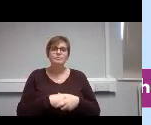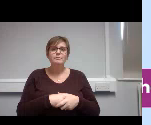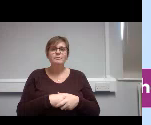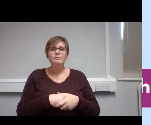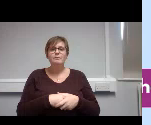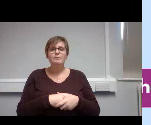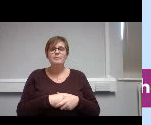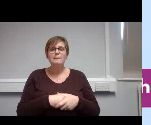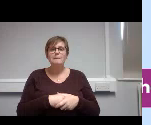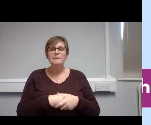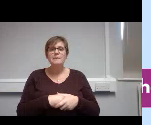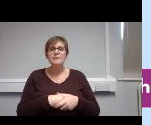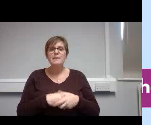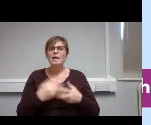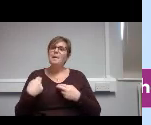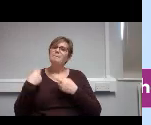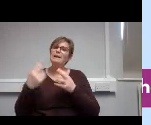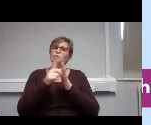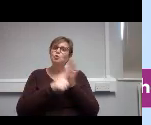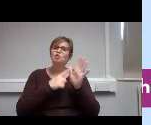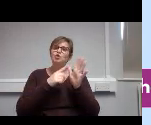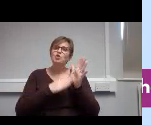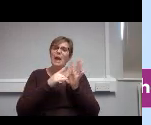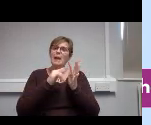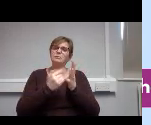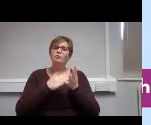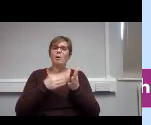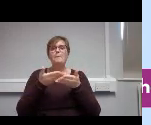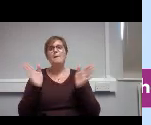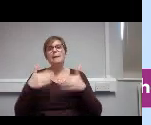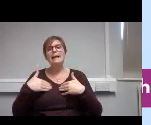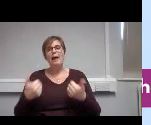So we'll go over to James now from Public Health. Thank you.